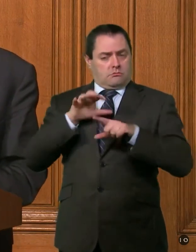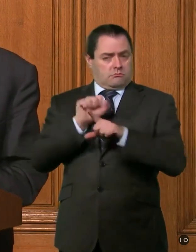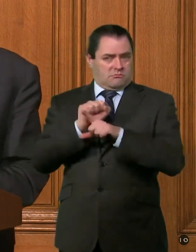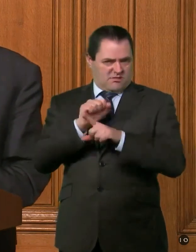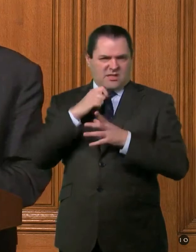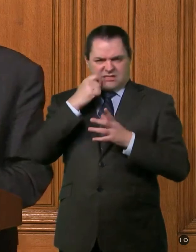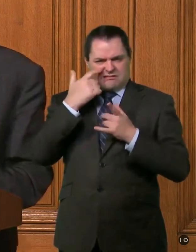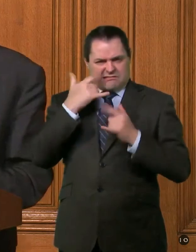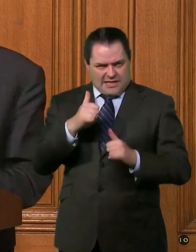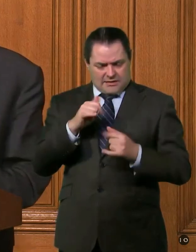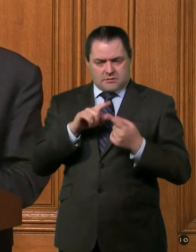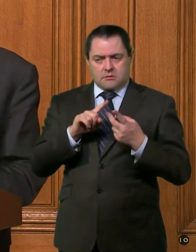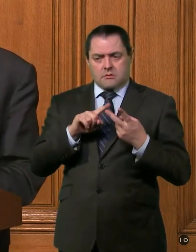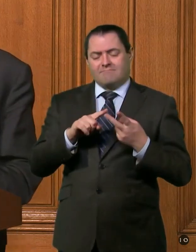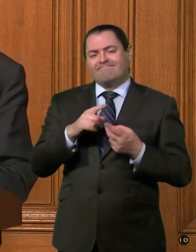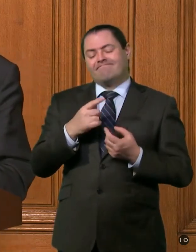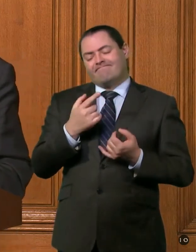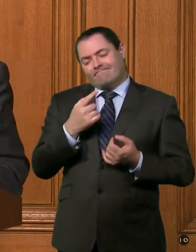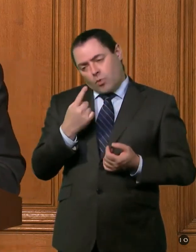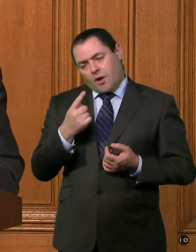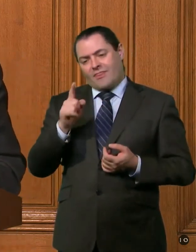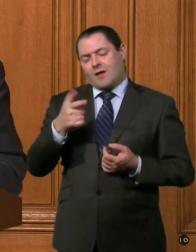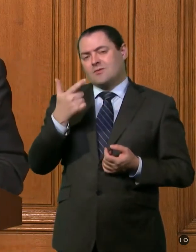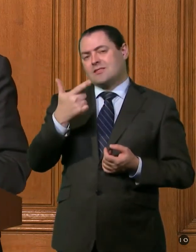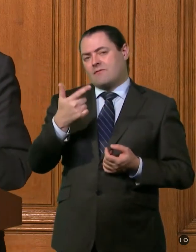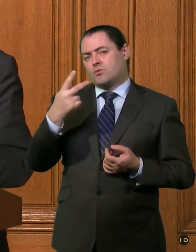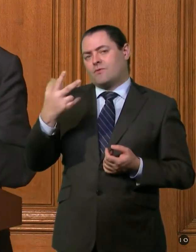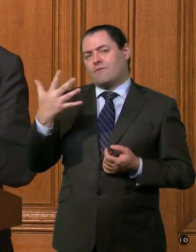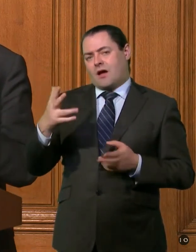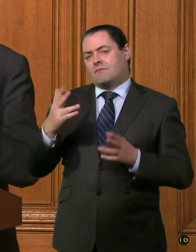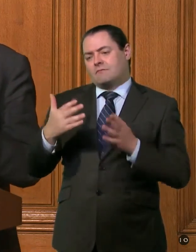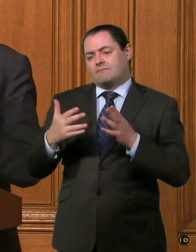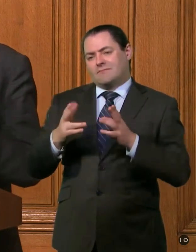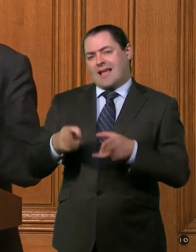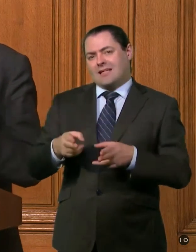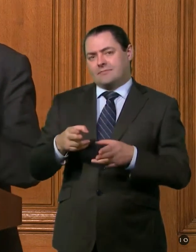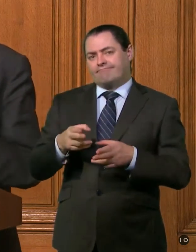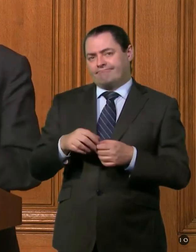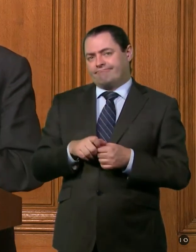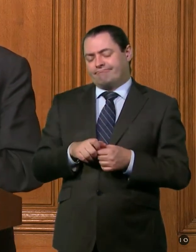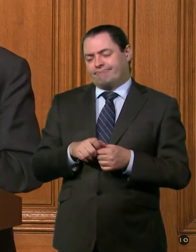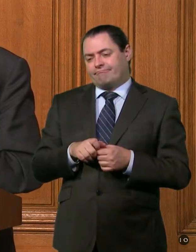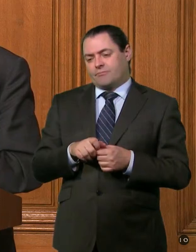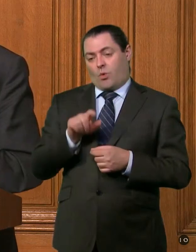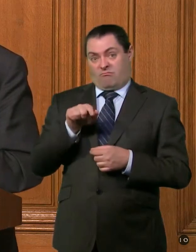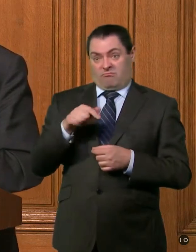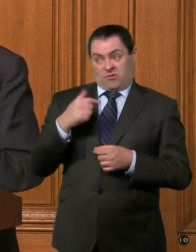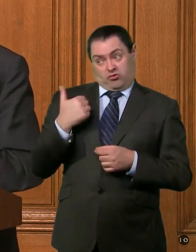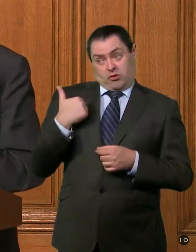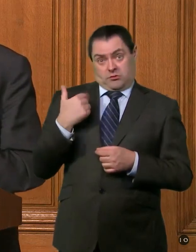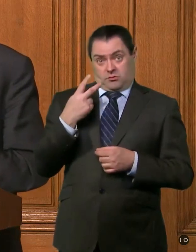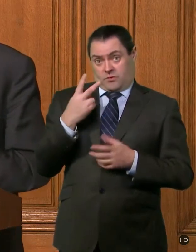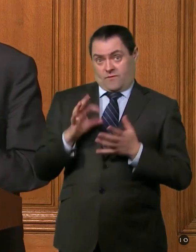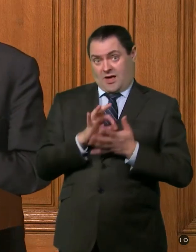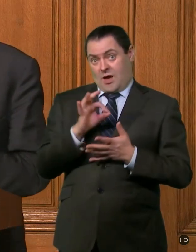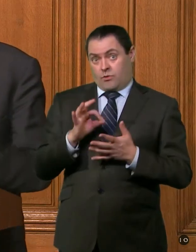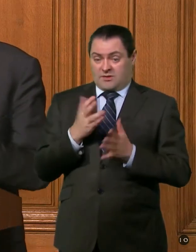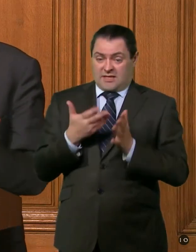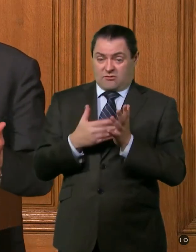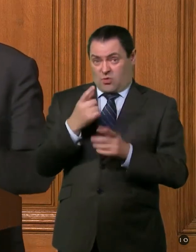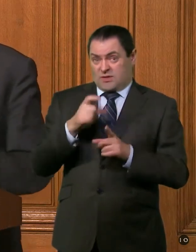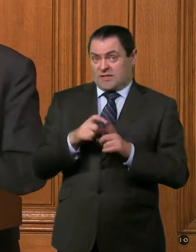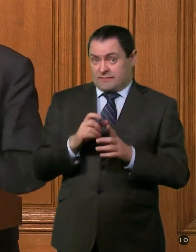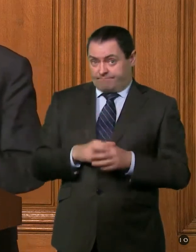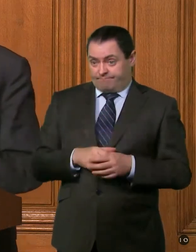1,725 new deaths reported in the last 24 hours. Of course, the case numbers will be higher than that because the testing system